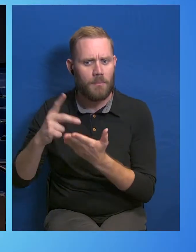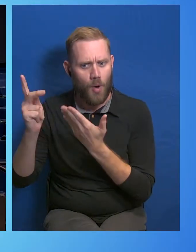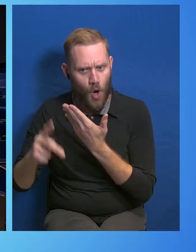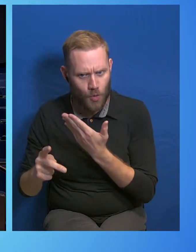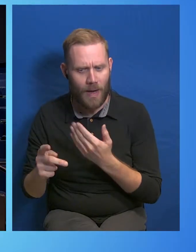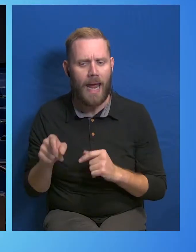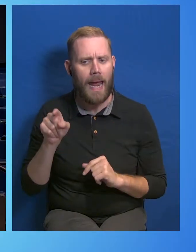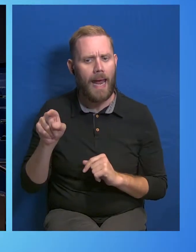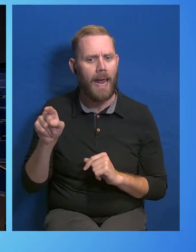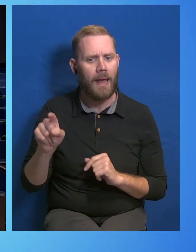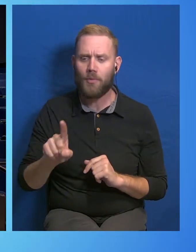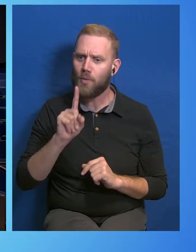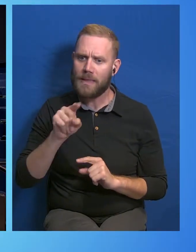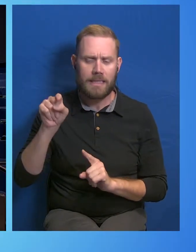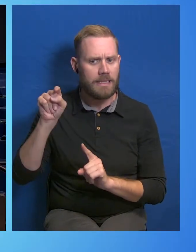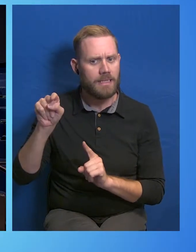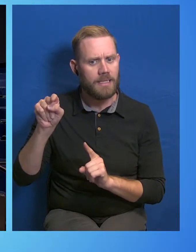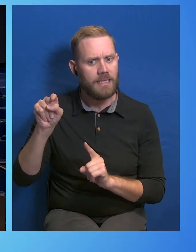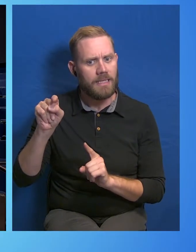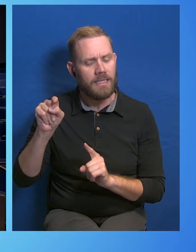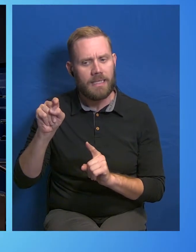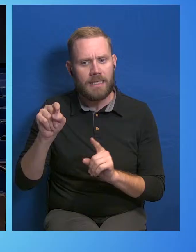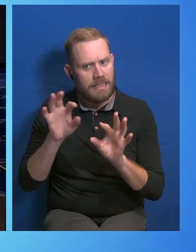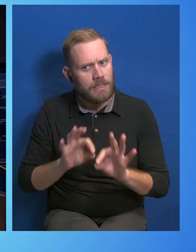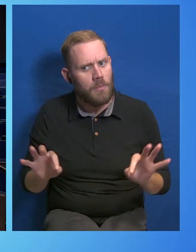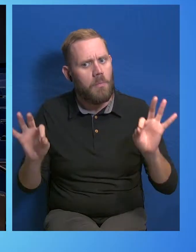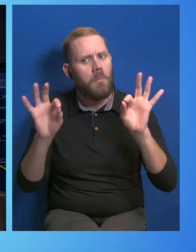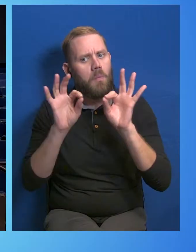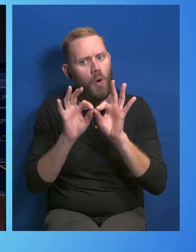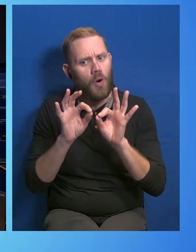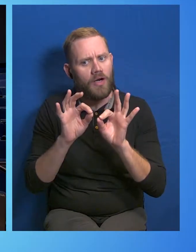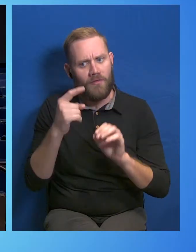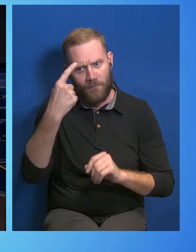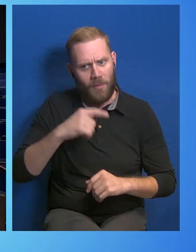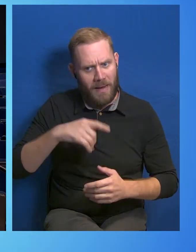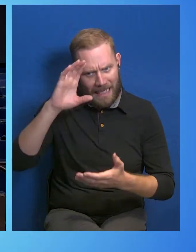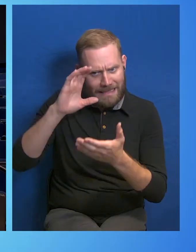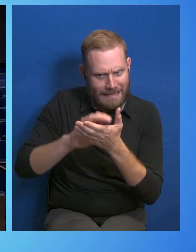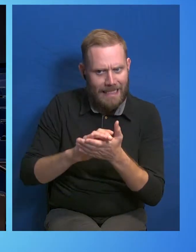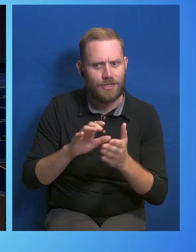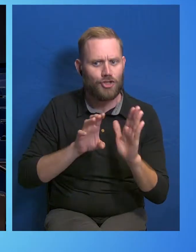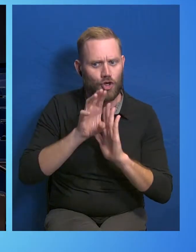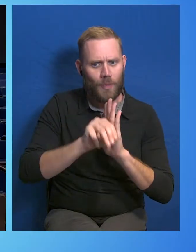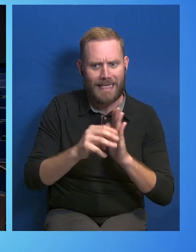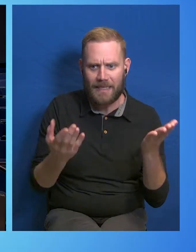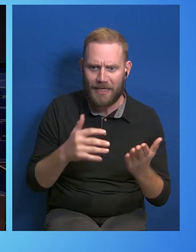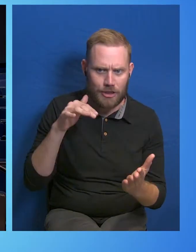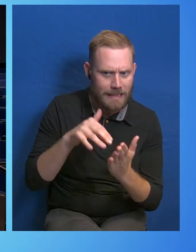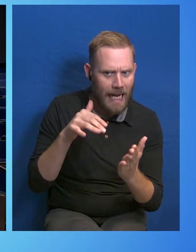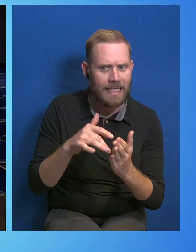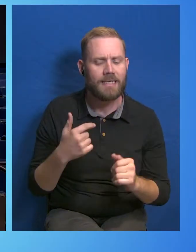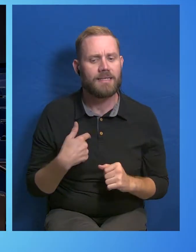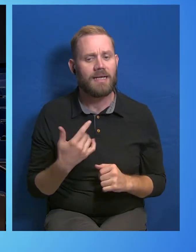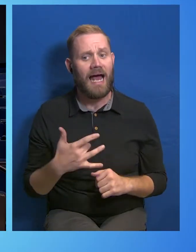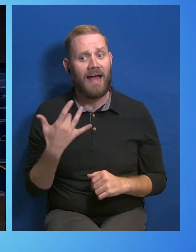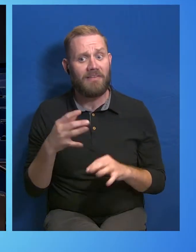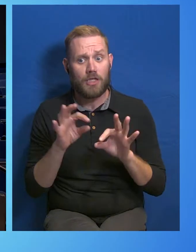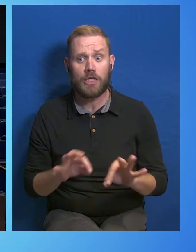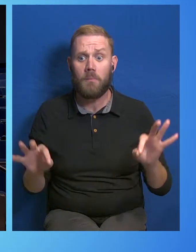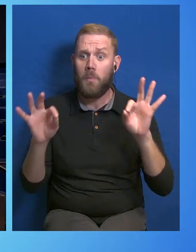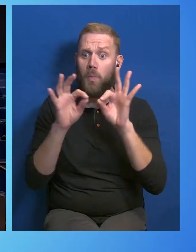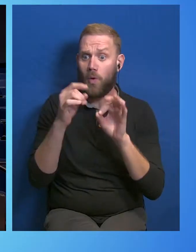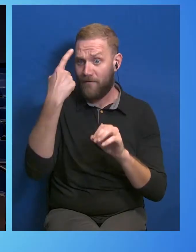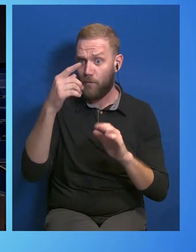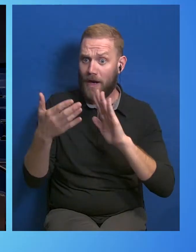The sports program is very integral to my son's curriculum here. And I believe it's also integral to